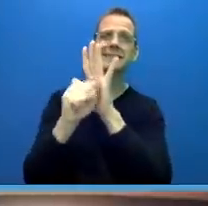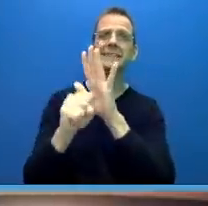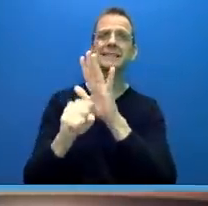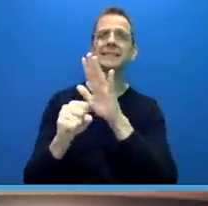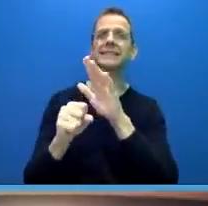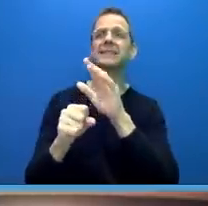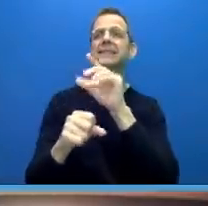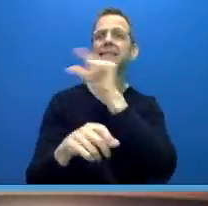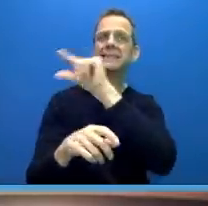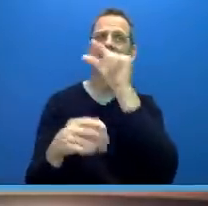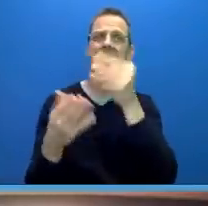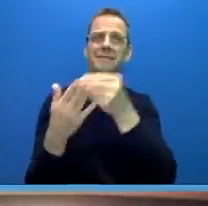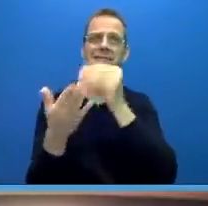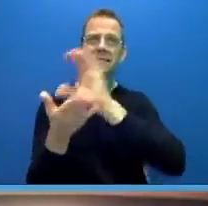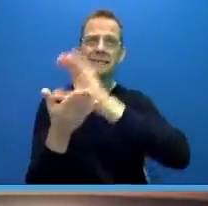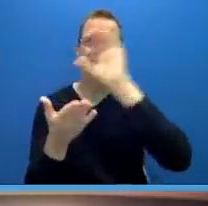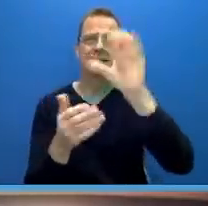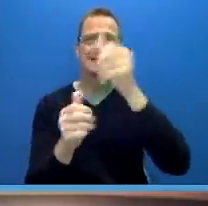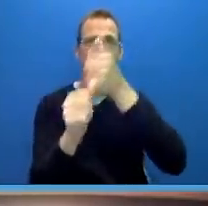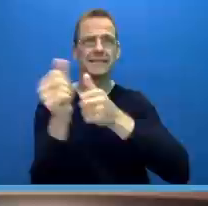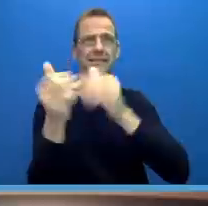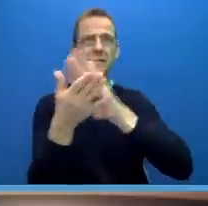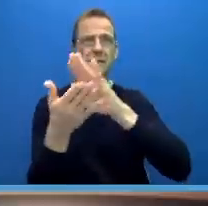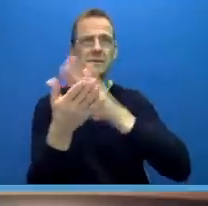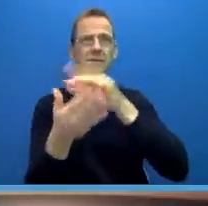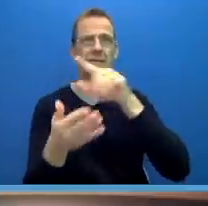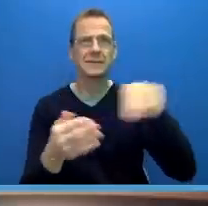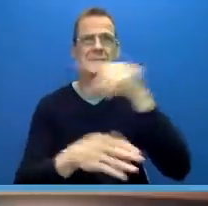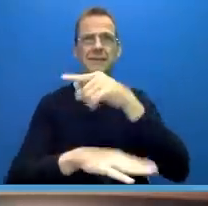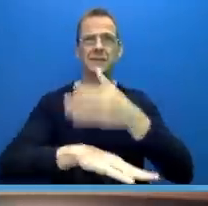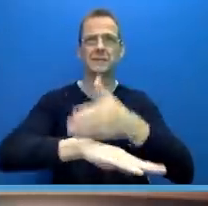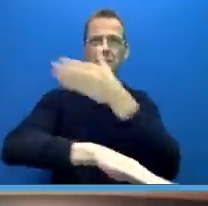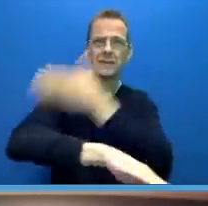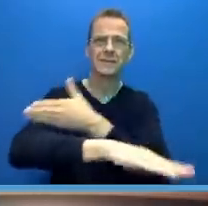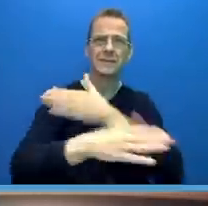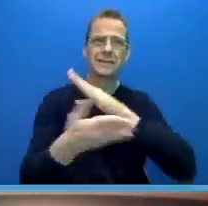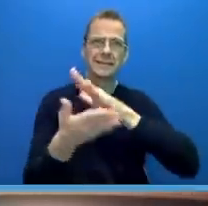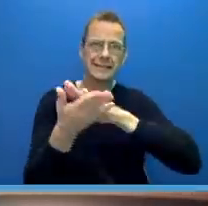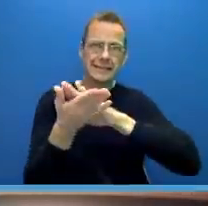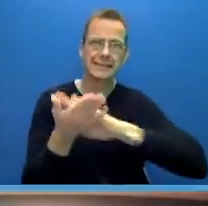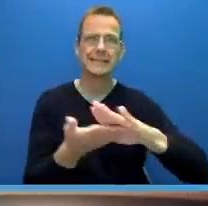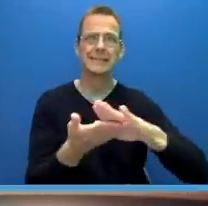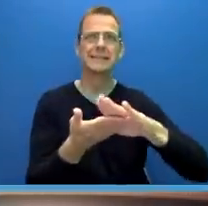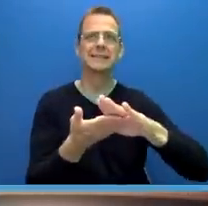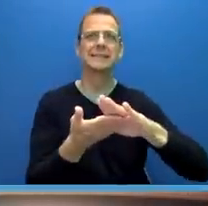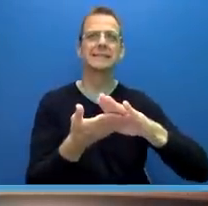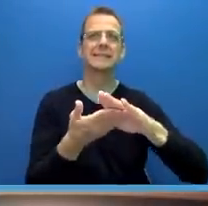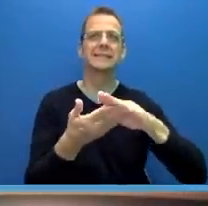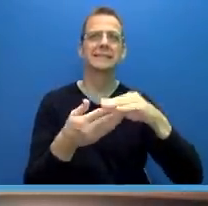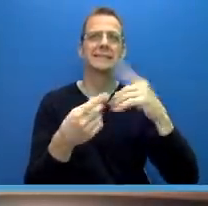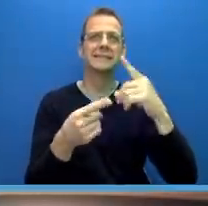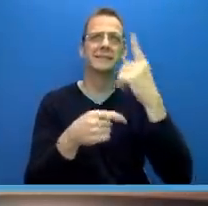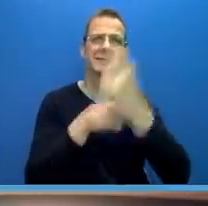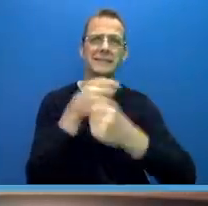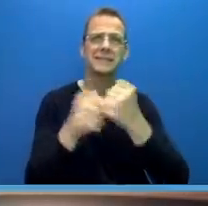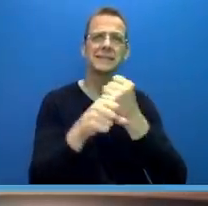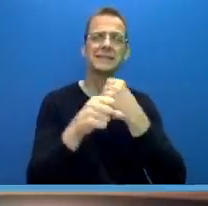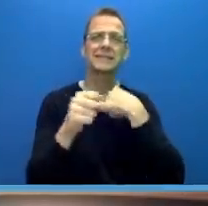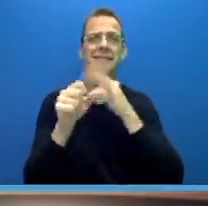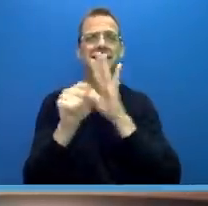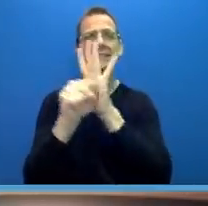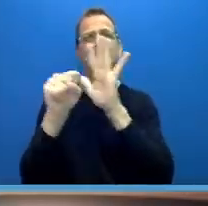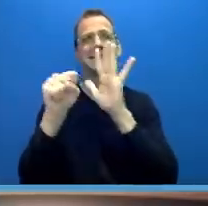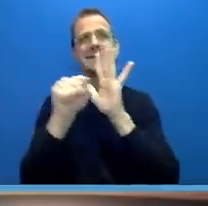for well over a year. I think it's one of those things that gets caught up in the bureaucracy of school boards. And so I think it's a matter